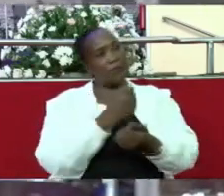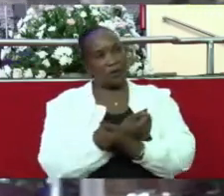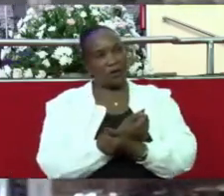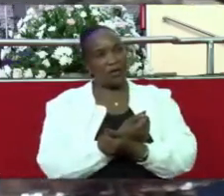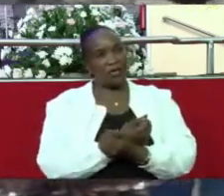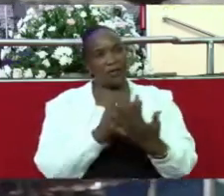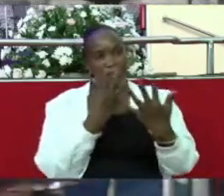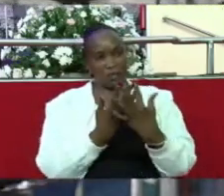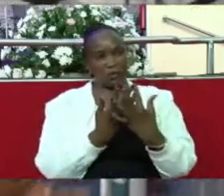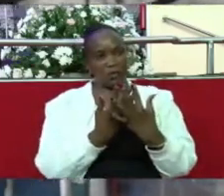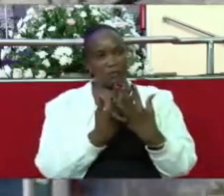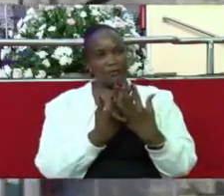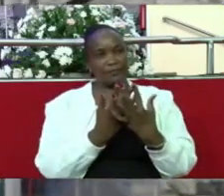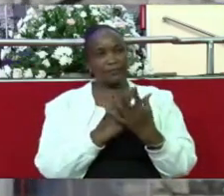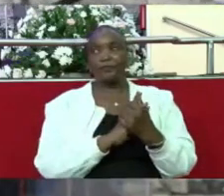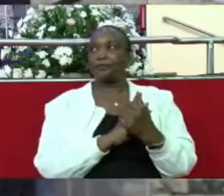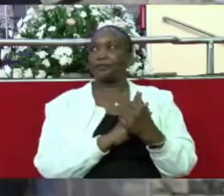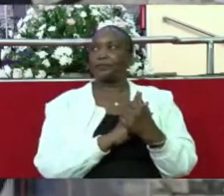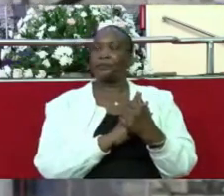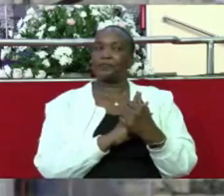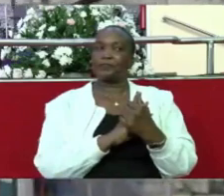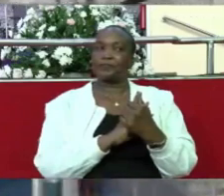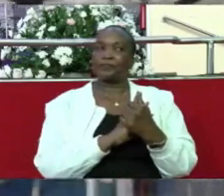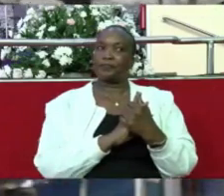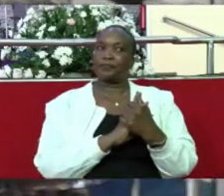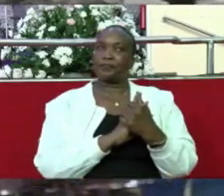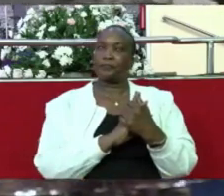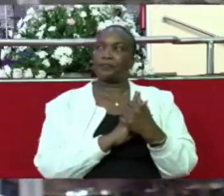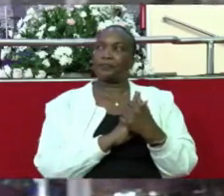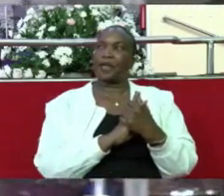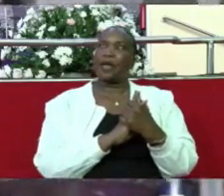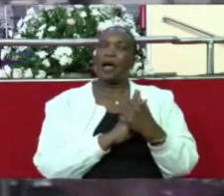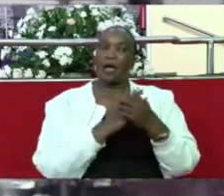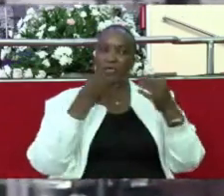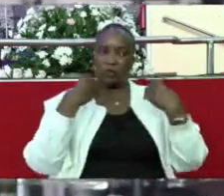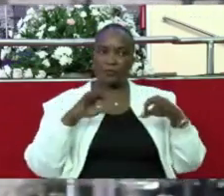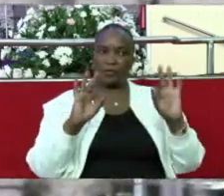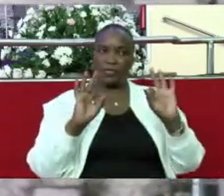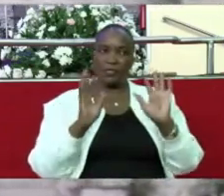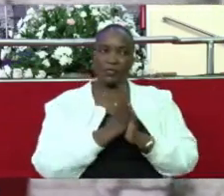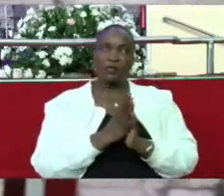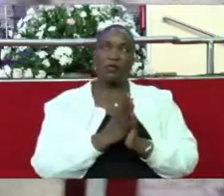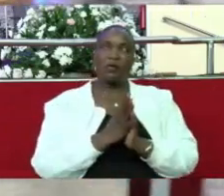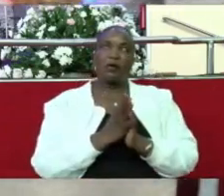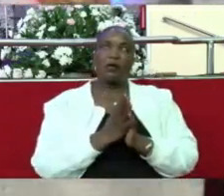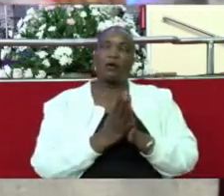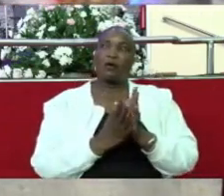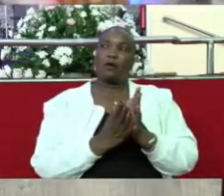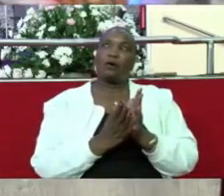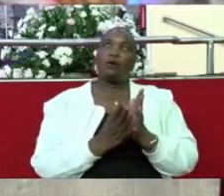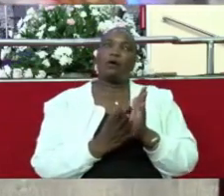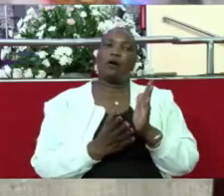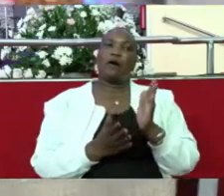you are carrying, the pains that you have, the mountain that stands before you, it can be broken by